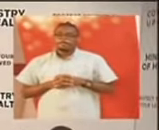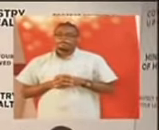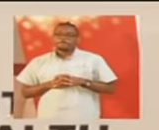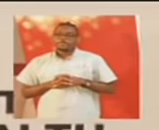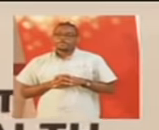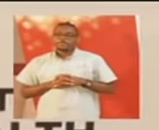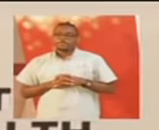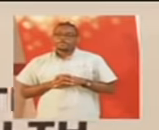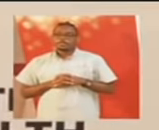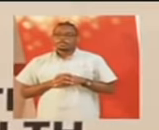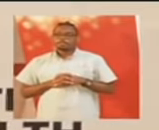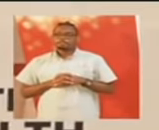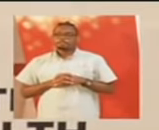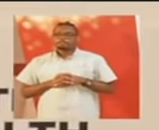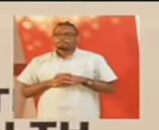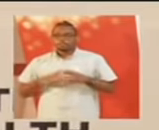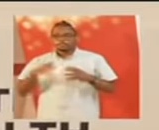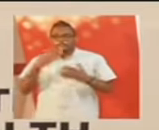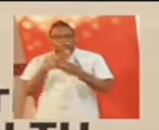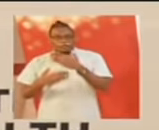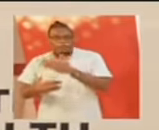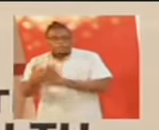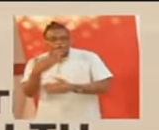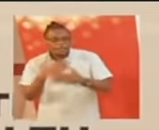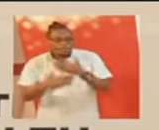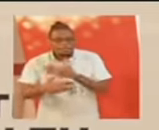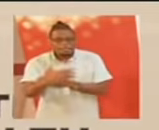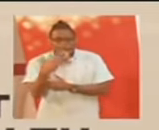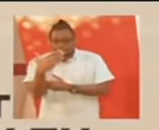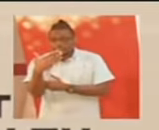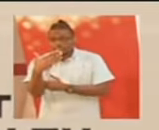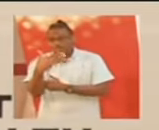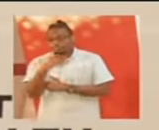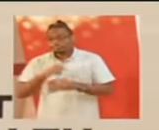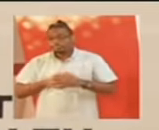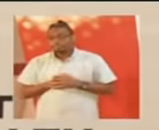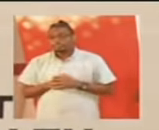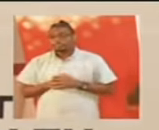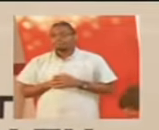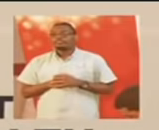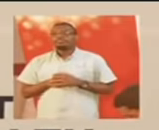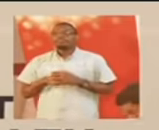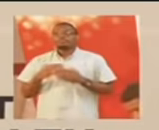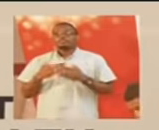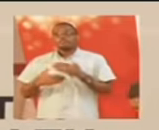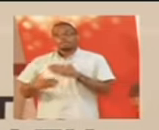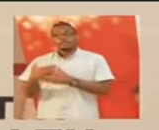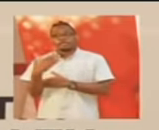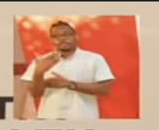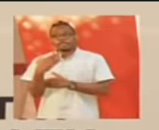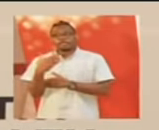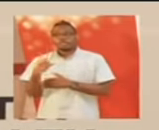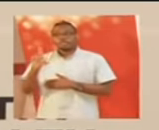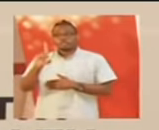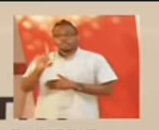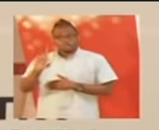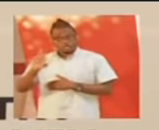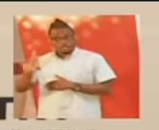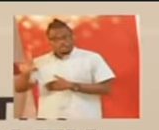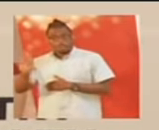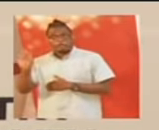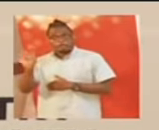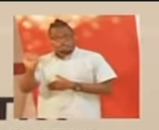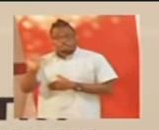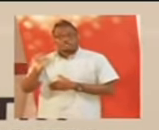Hi, good morning. Thank you, Ms. Alcantara. Dr. Miriam Richards, Principal Medical Officer, Institutions. Dr.